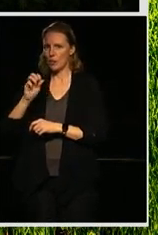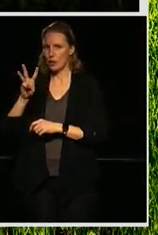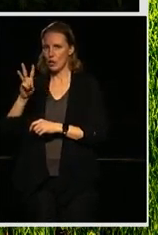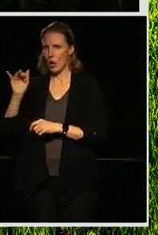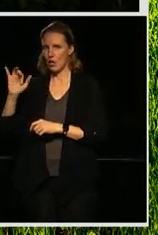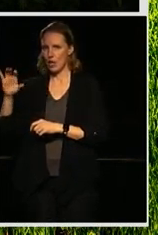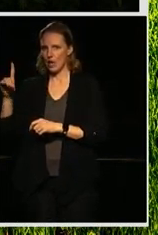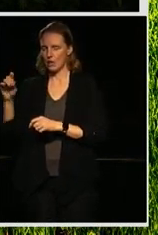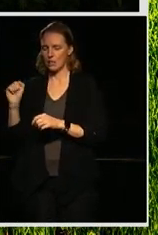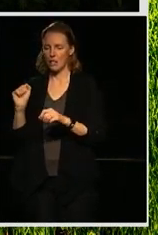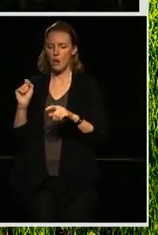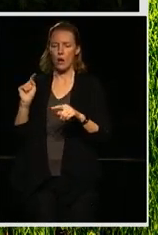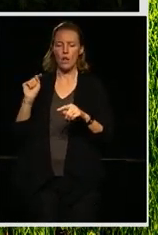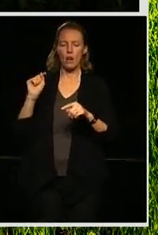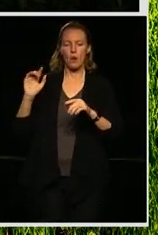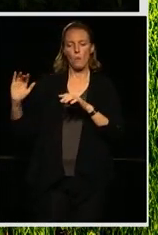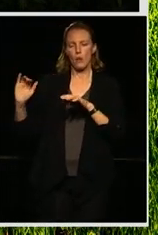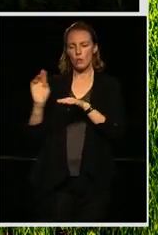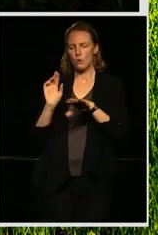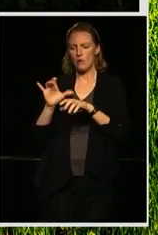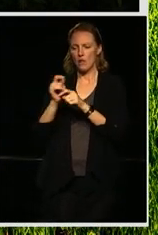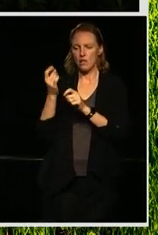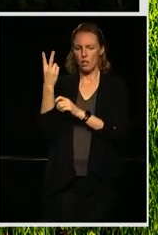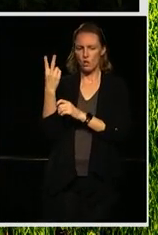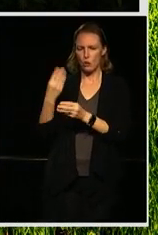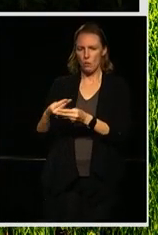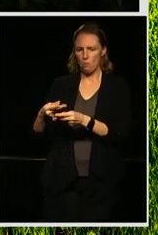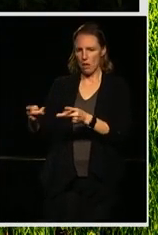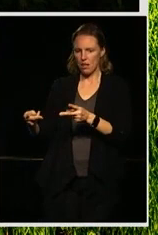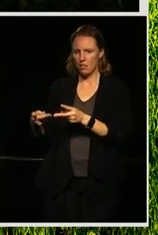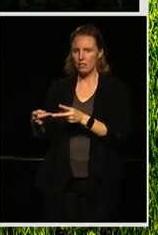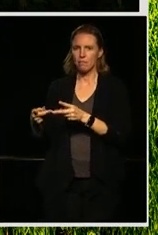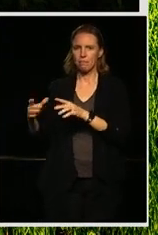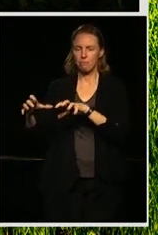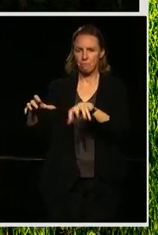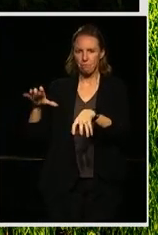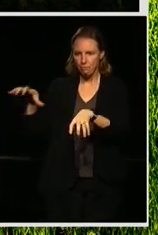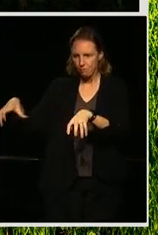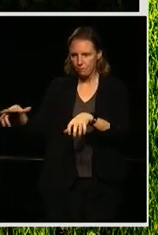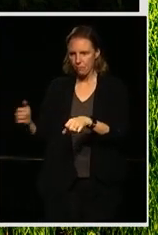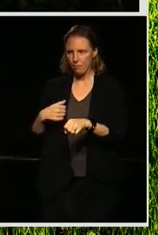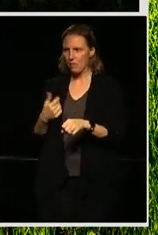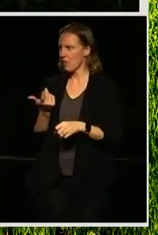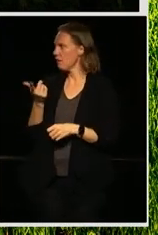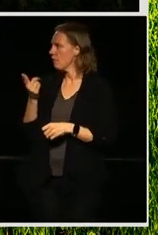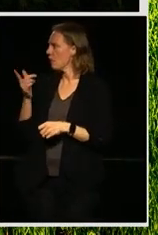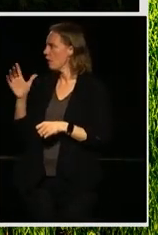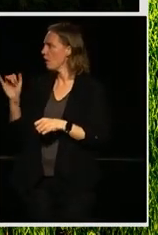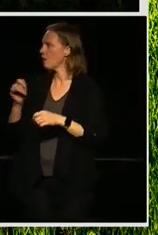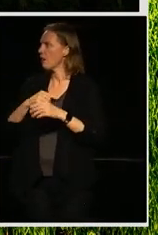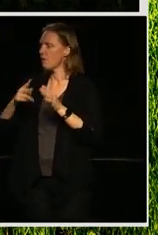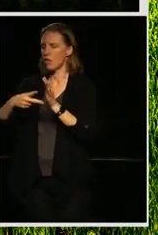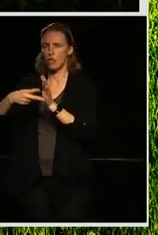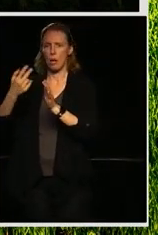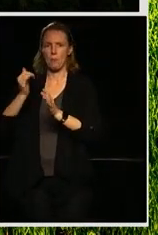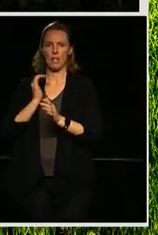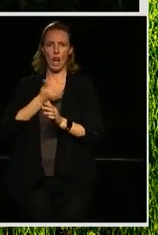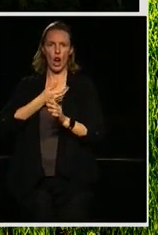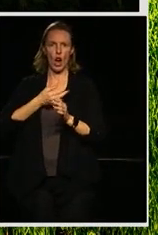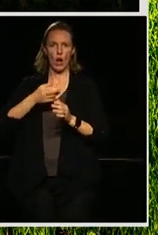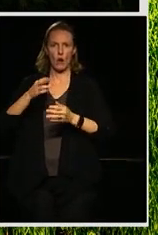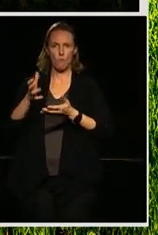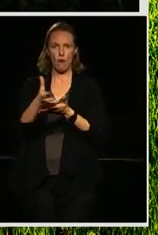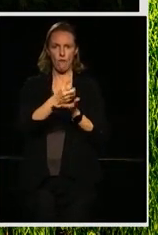We do this in 2 facilities. We have 24 employees. We have doubled our revenue and our output every